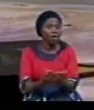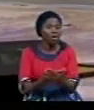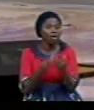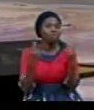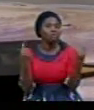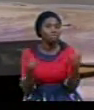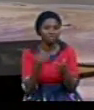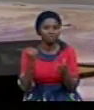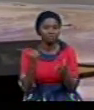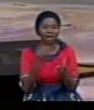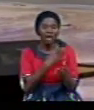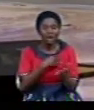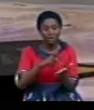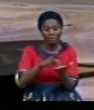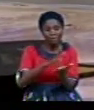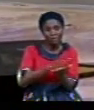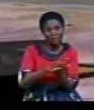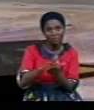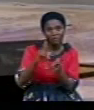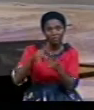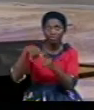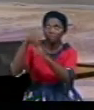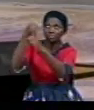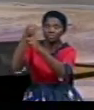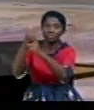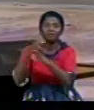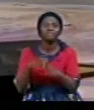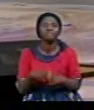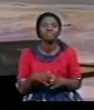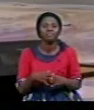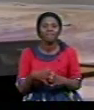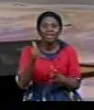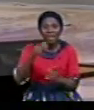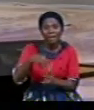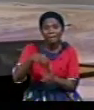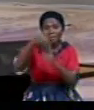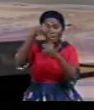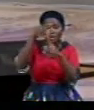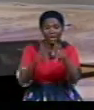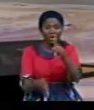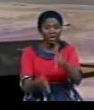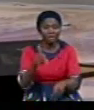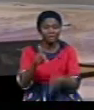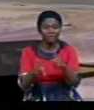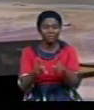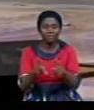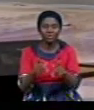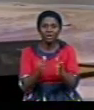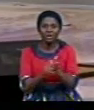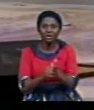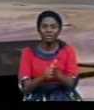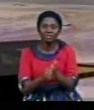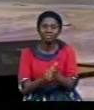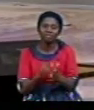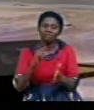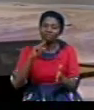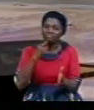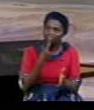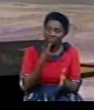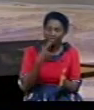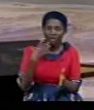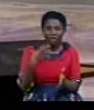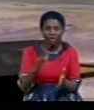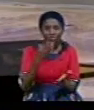and purify unto himself a peculiar people, zealous of good